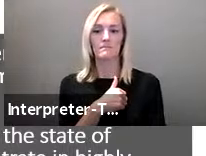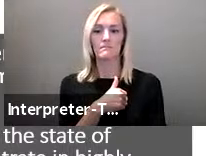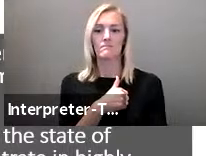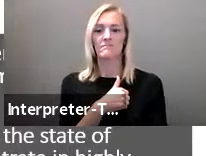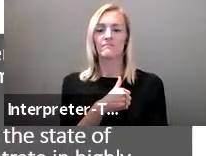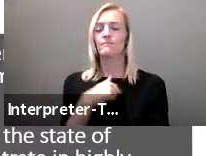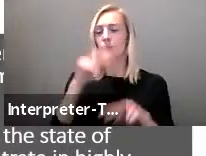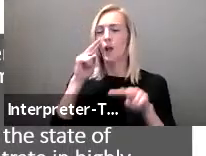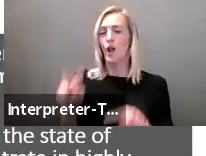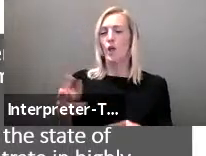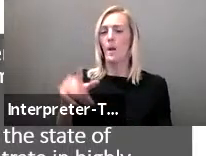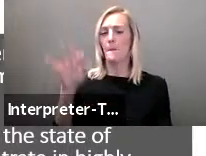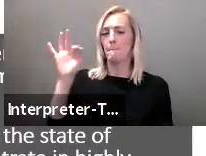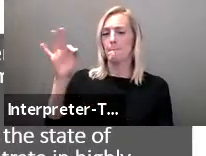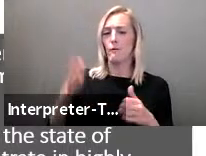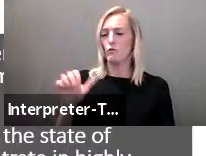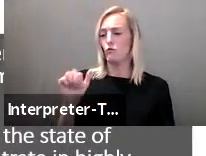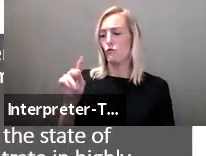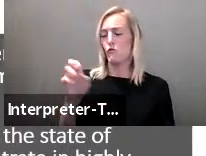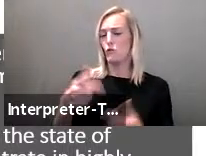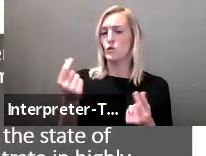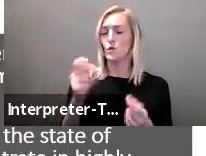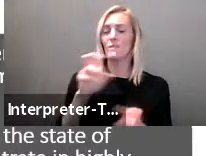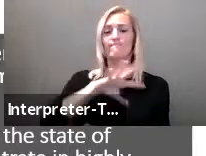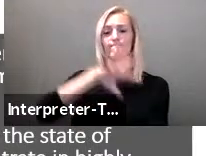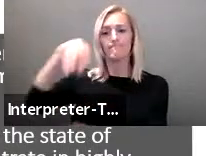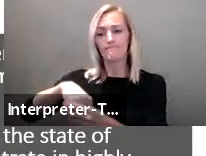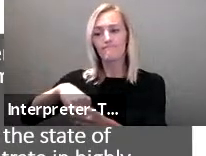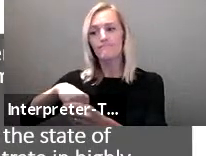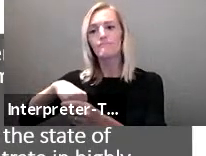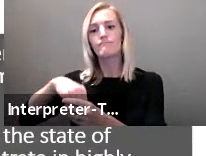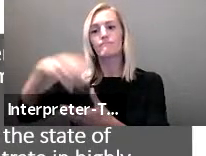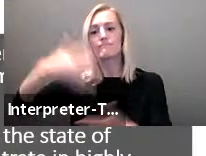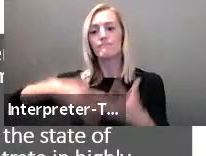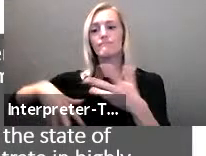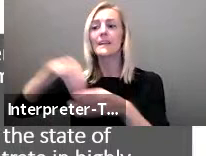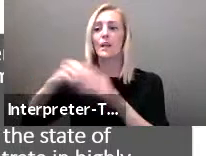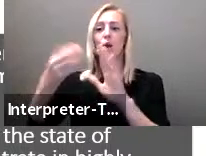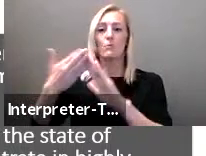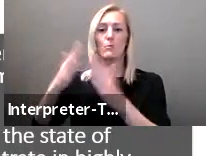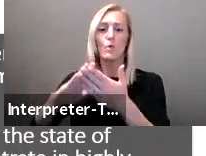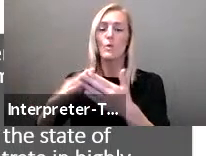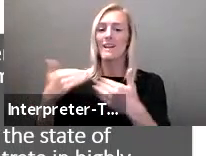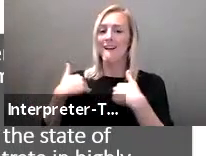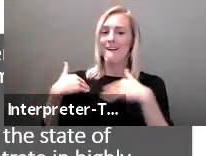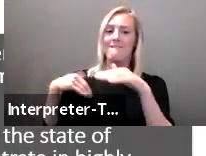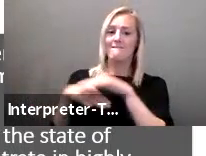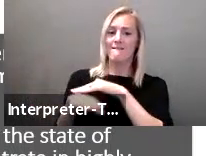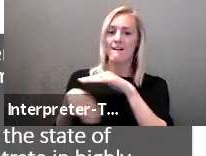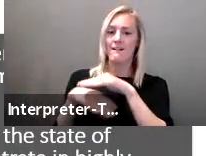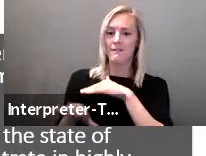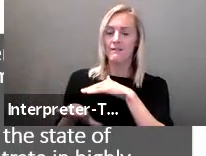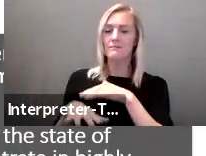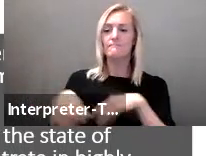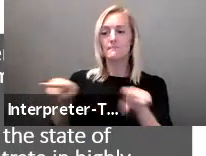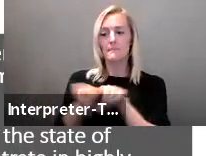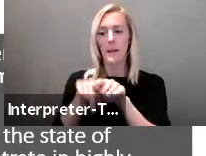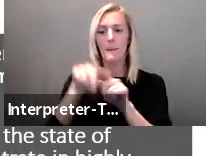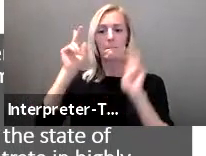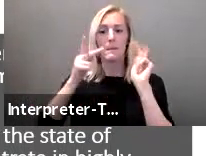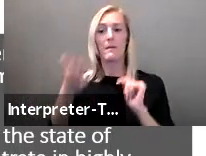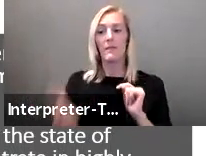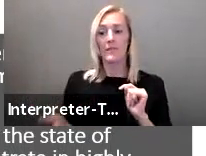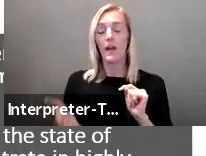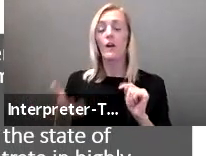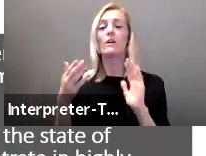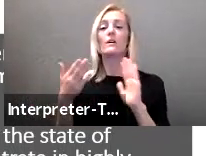did, being in the community, having this as access, having the same people there so that the communities